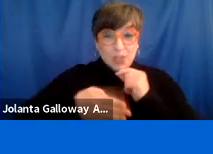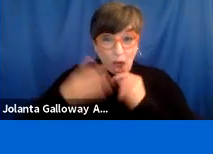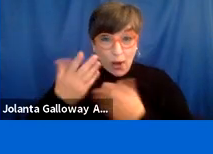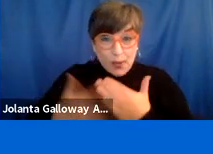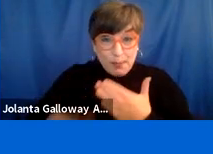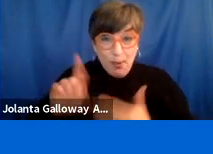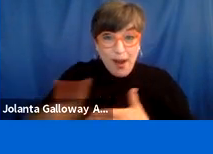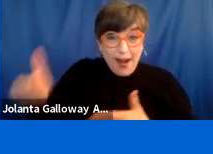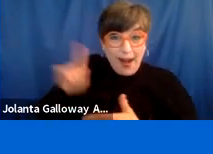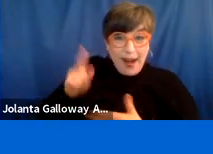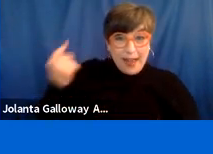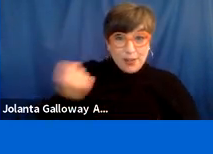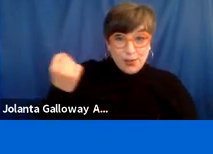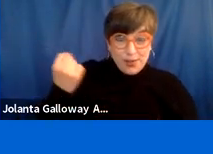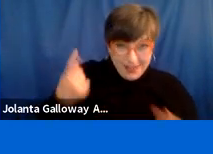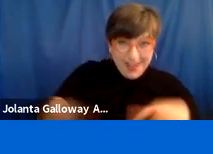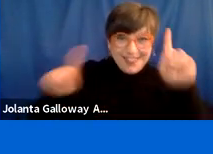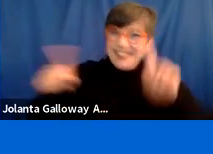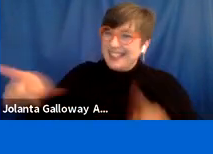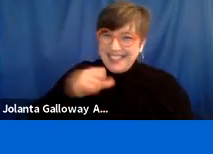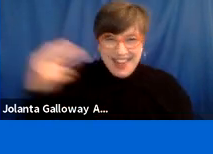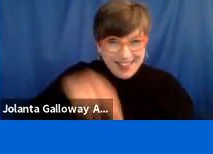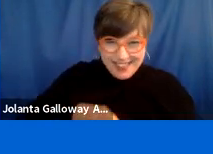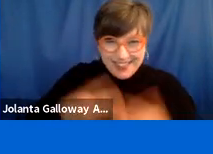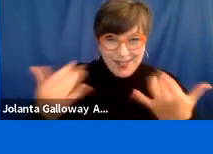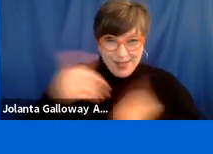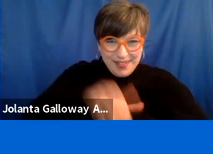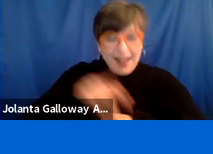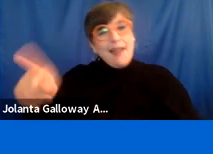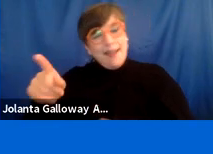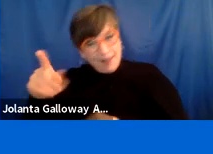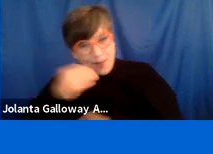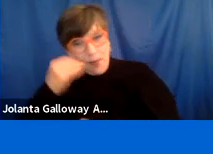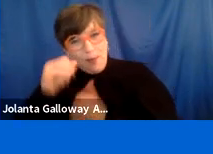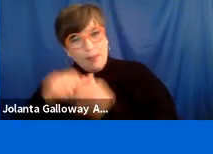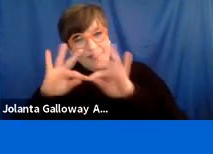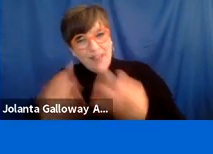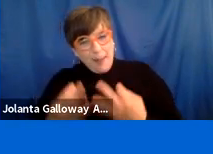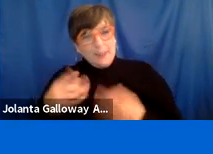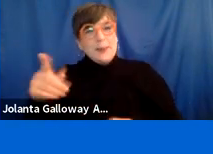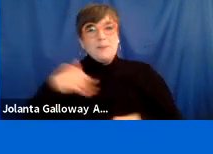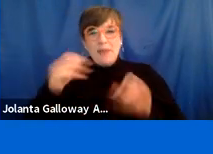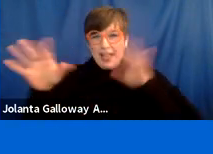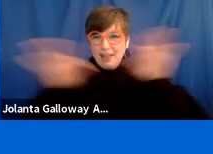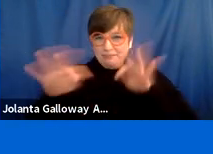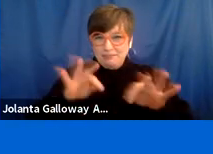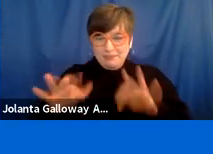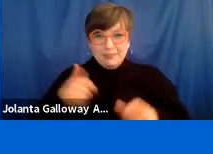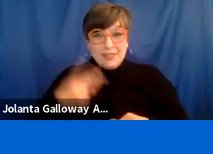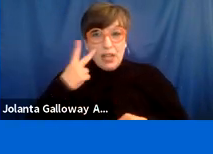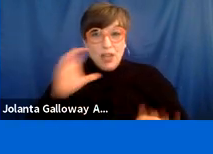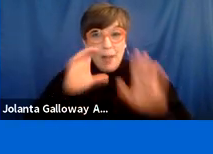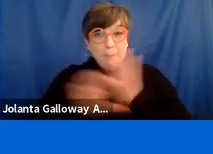Tuesday. So he is not with us, he is home with his family. And I can tell you, having seen pictures, that she is both